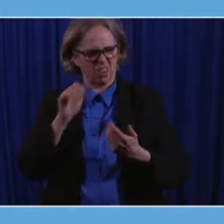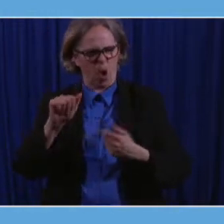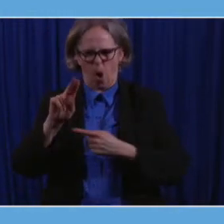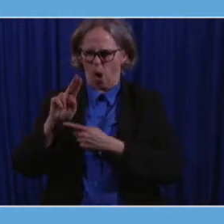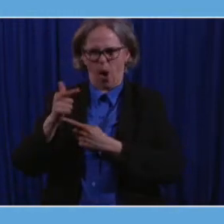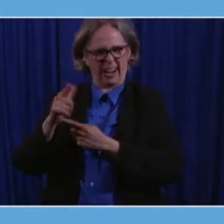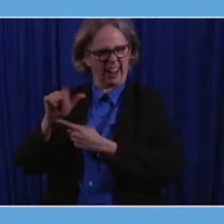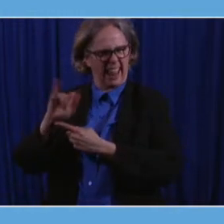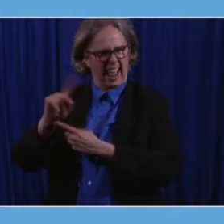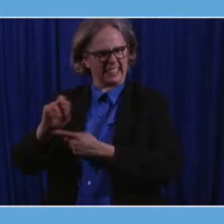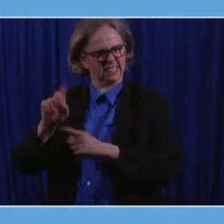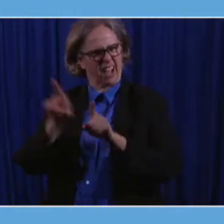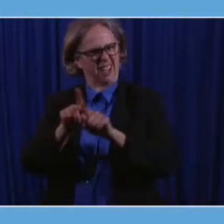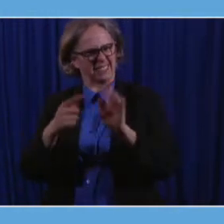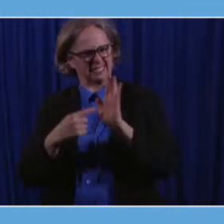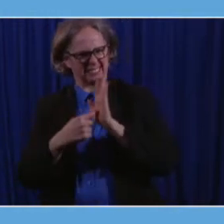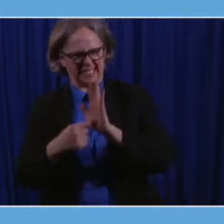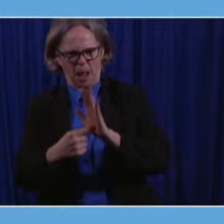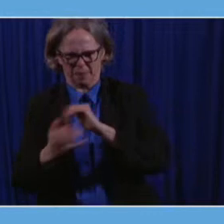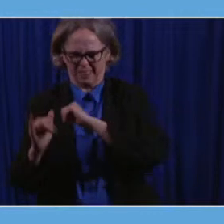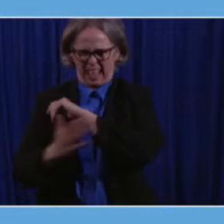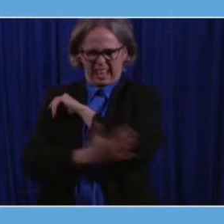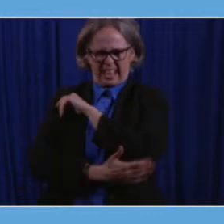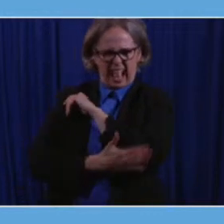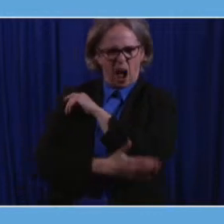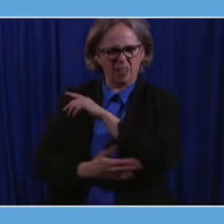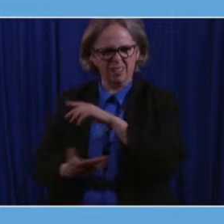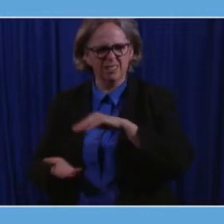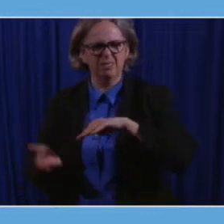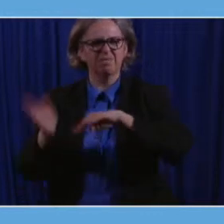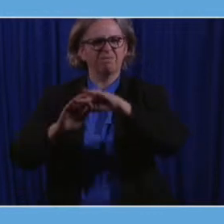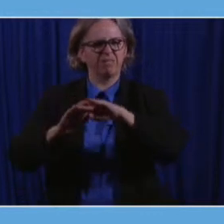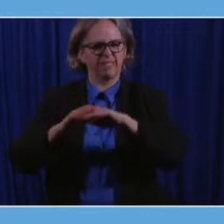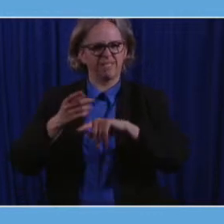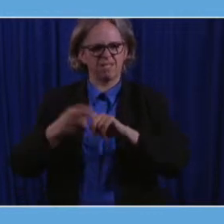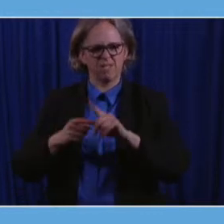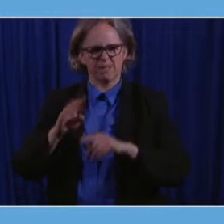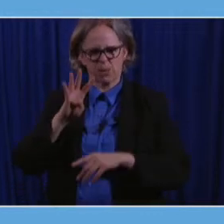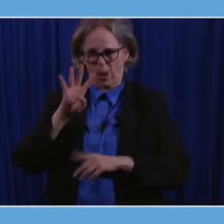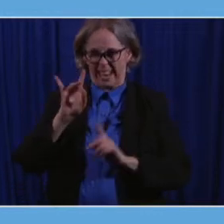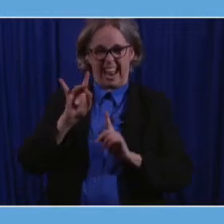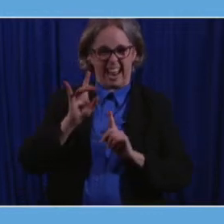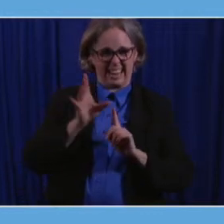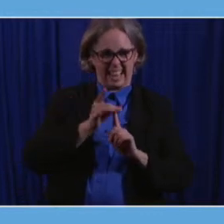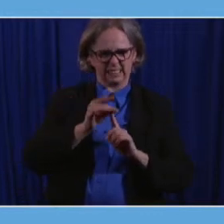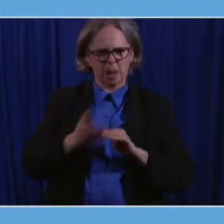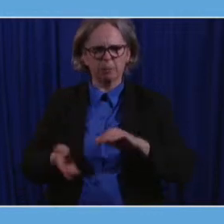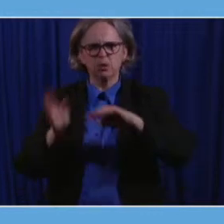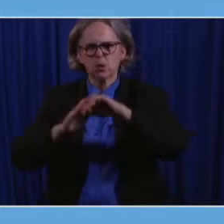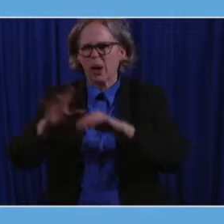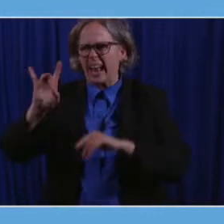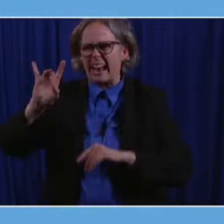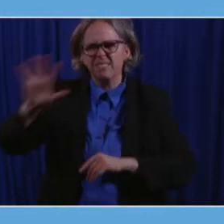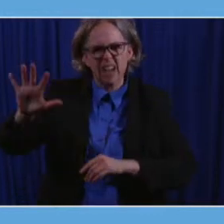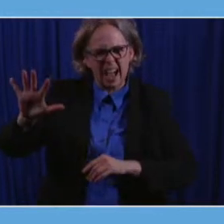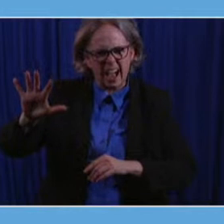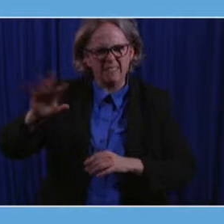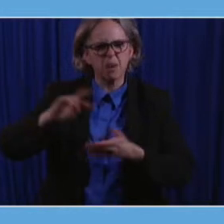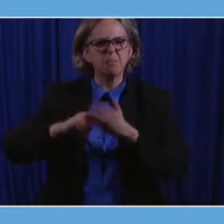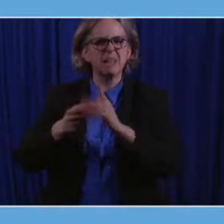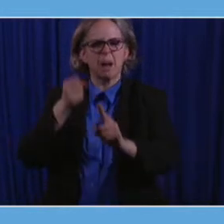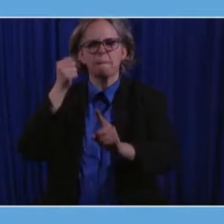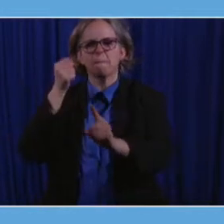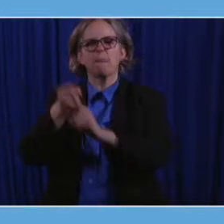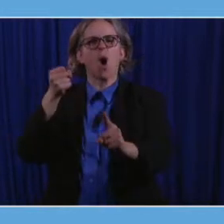100,000 increased from 48 to 85. Pretty big jump. 4 counties moved from yellow to orange because their cases